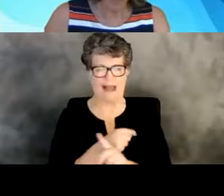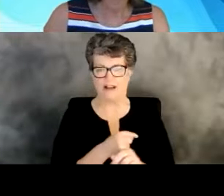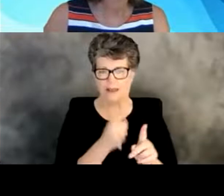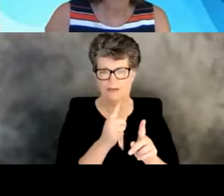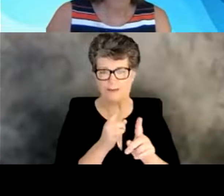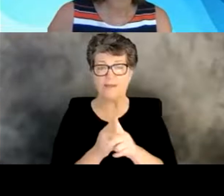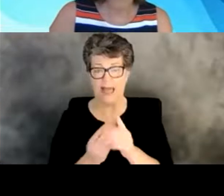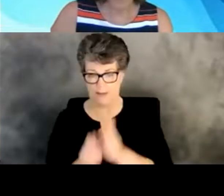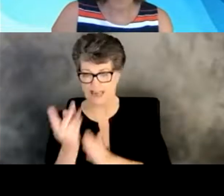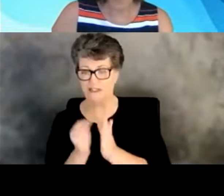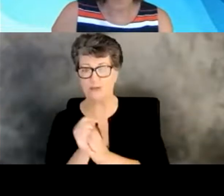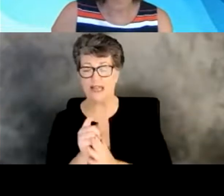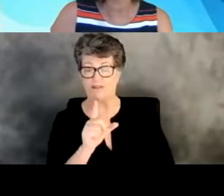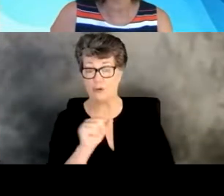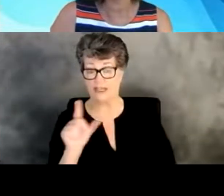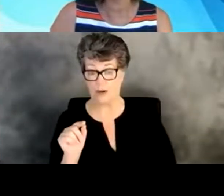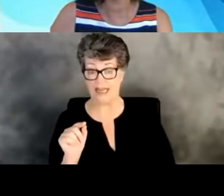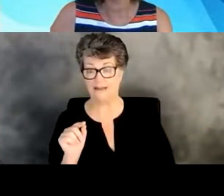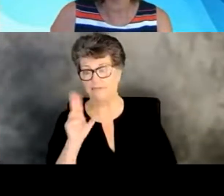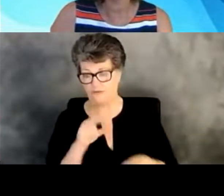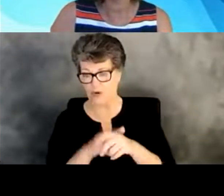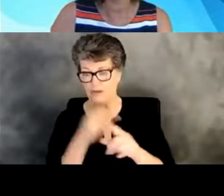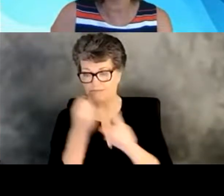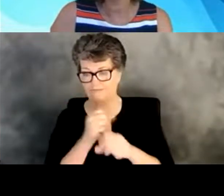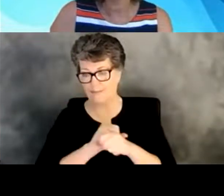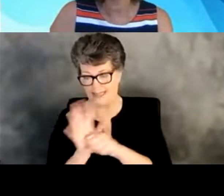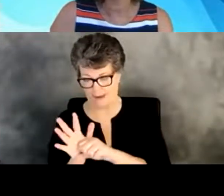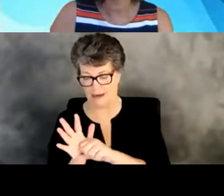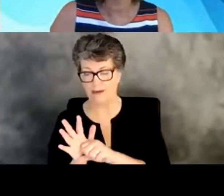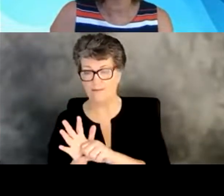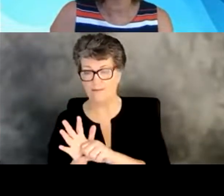second, by spring of 20, of course, the pandemic hit with